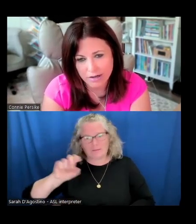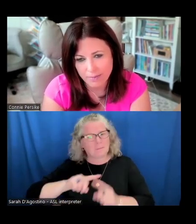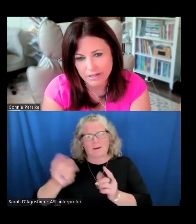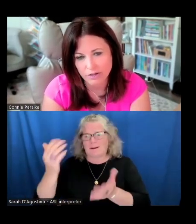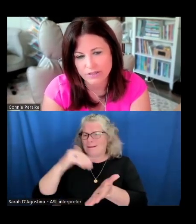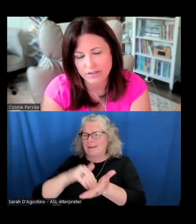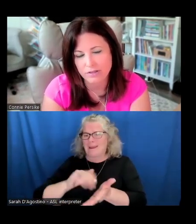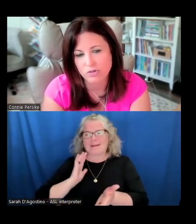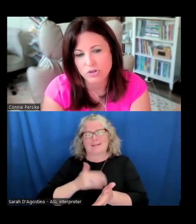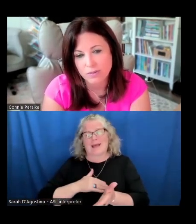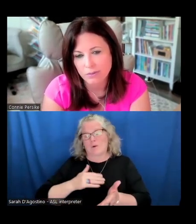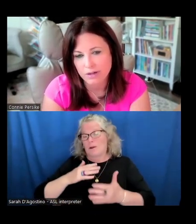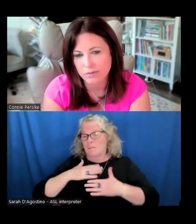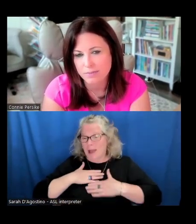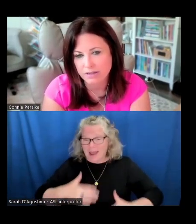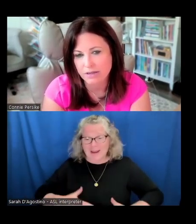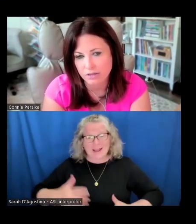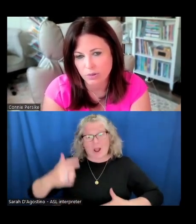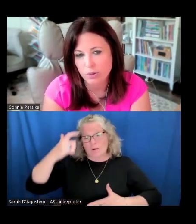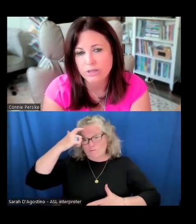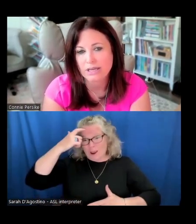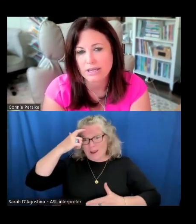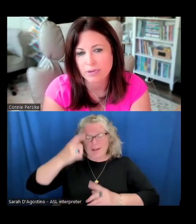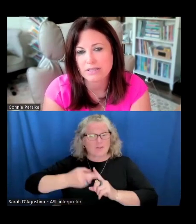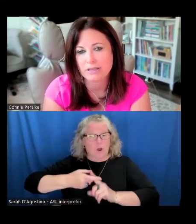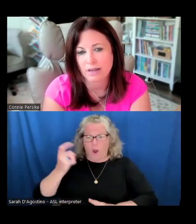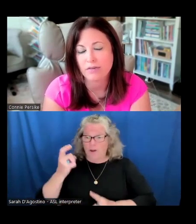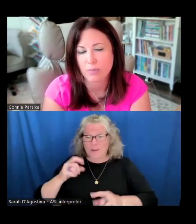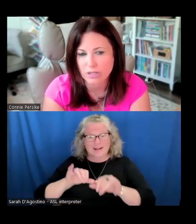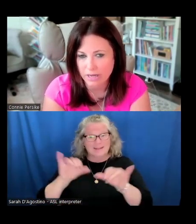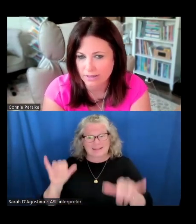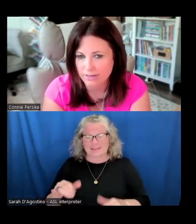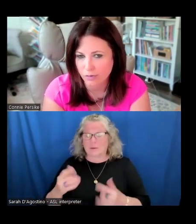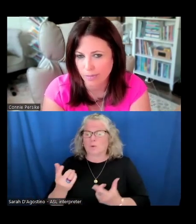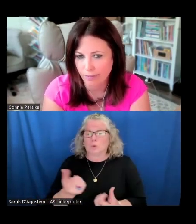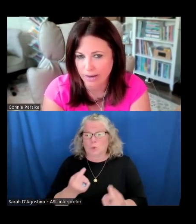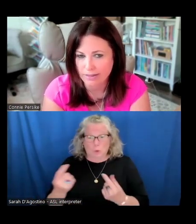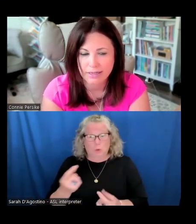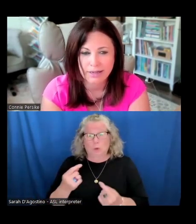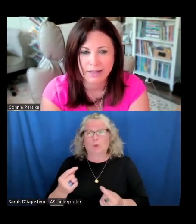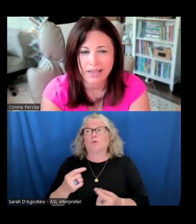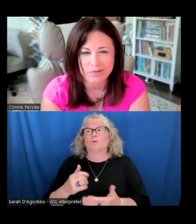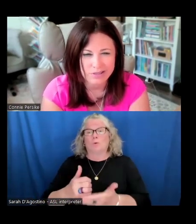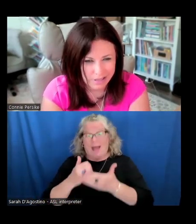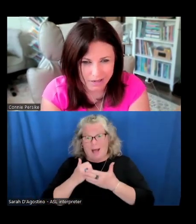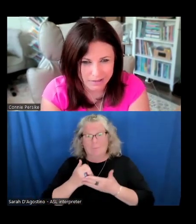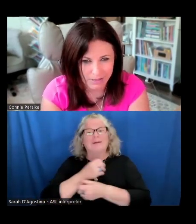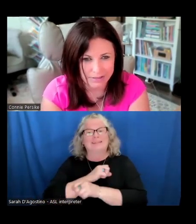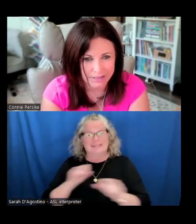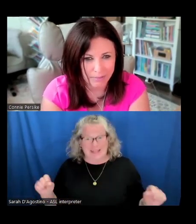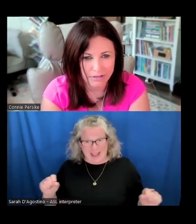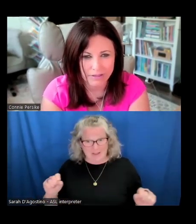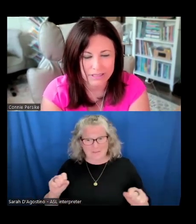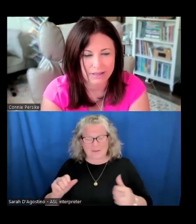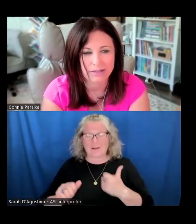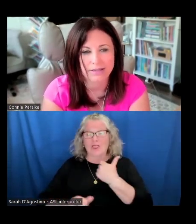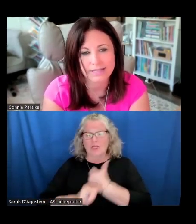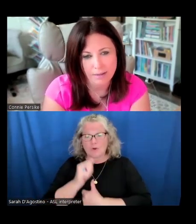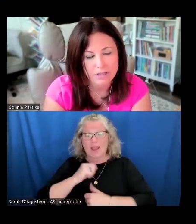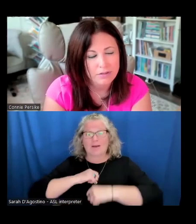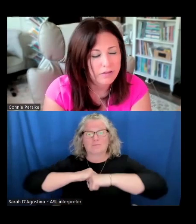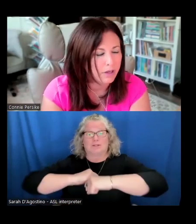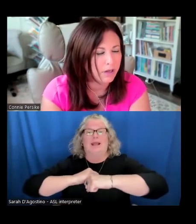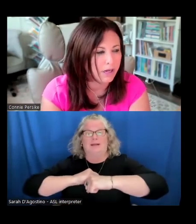our autonomic nervous system doing what it was meant to do to keep us safe and protect us from threat. I don't see that as maladaptive. I see that